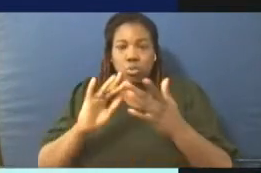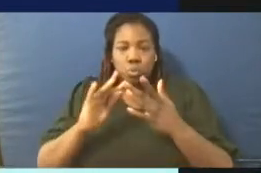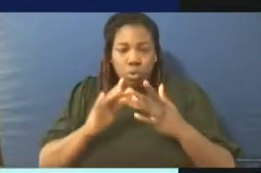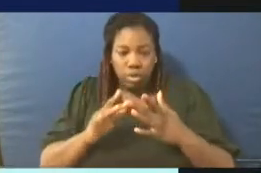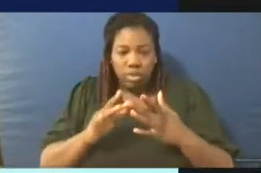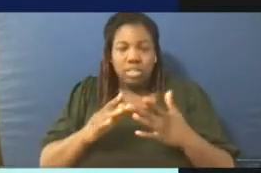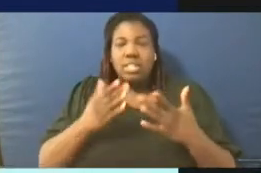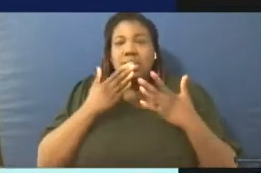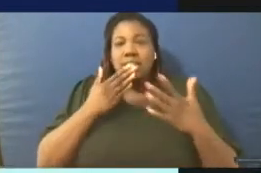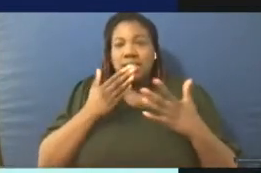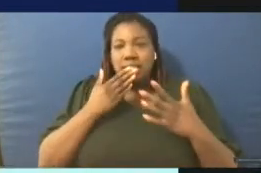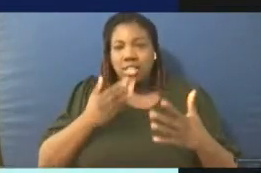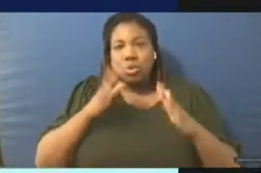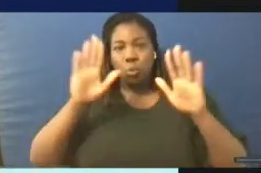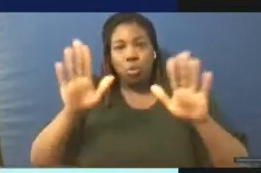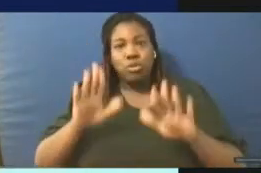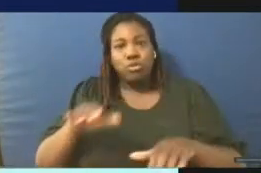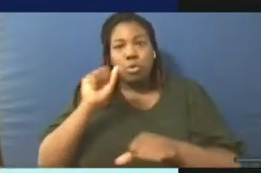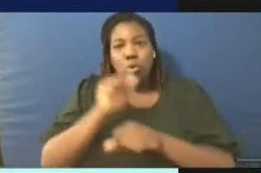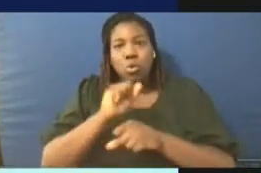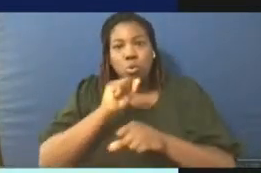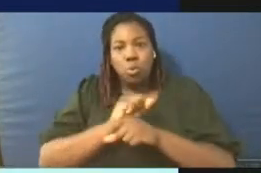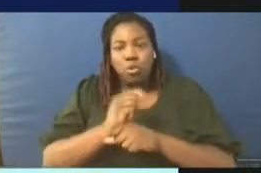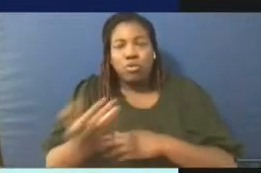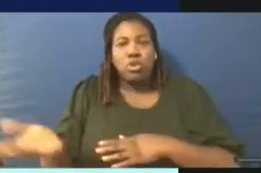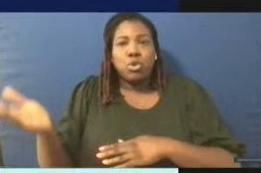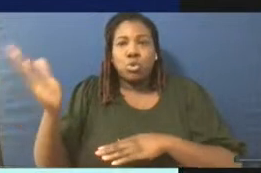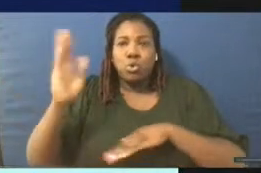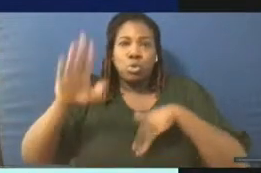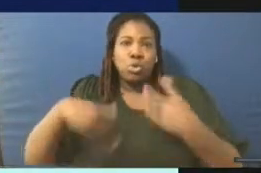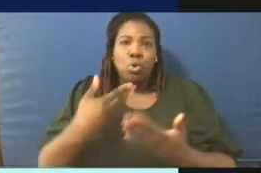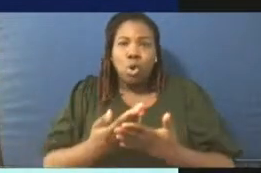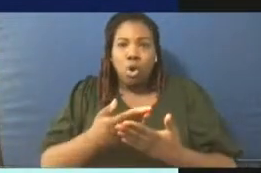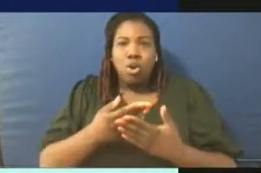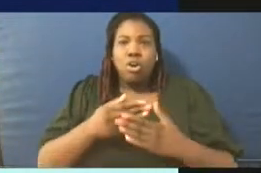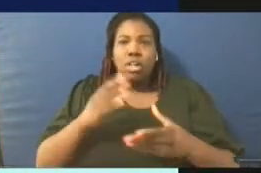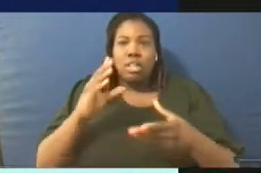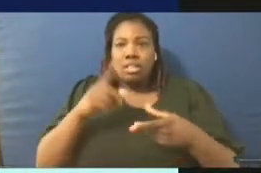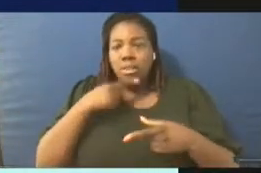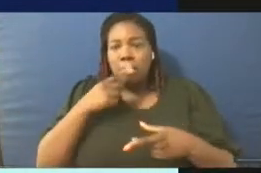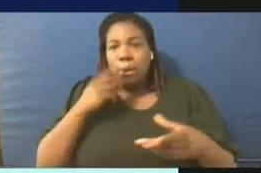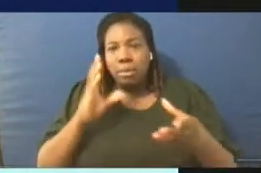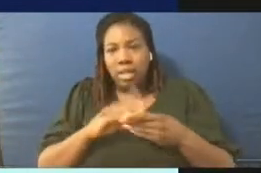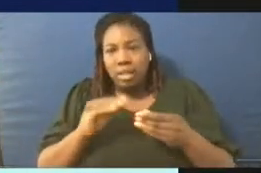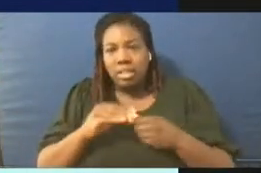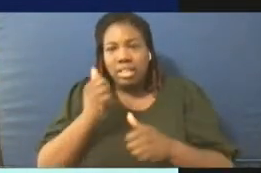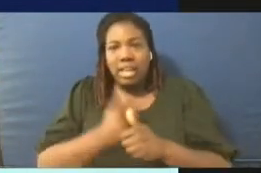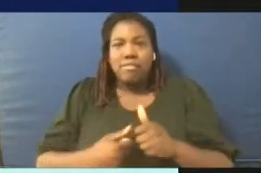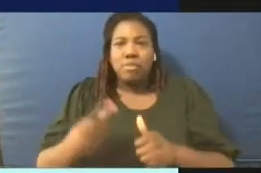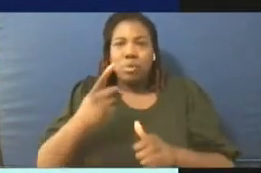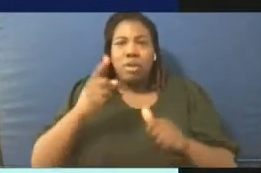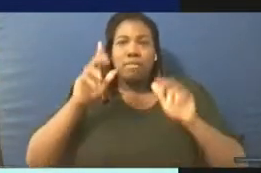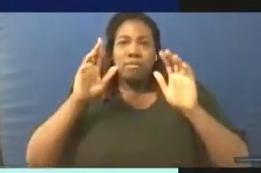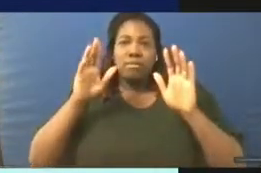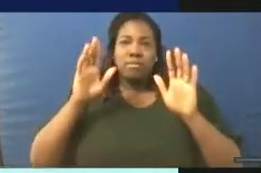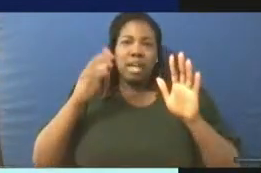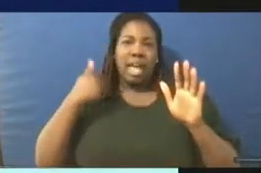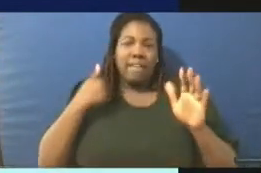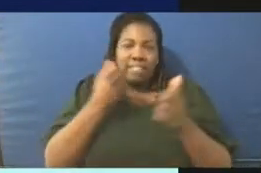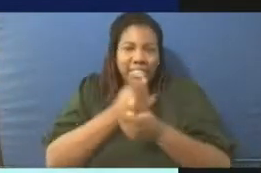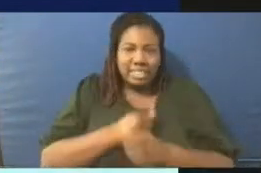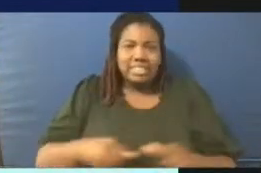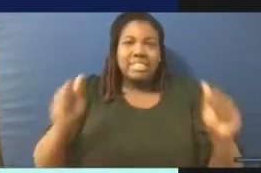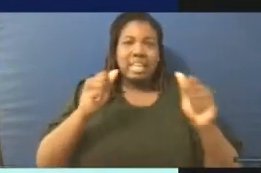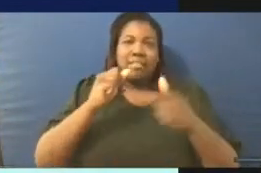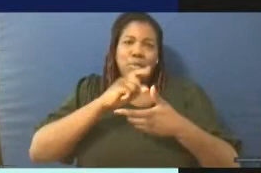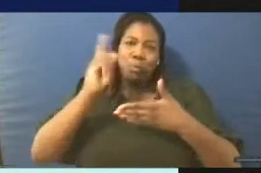you, extraordinary work all. Thanks again, of course, to all the public comments. Everyone have a safe